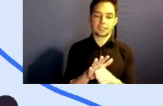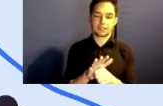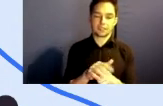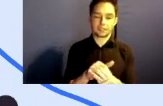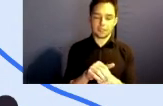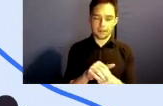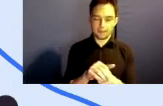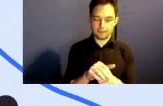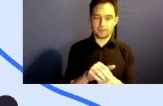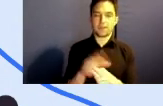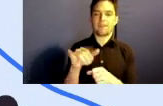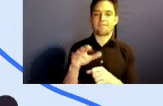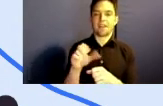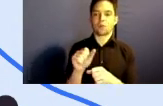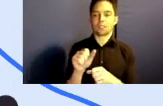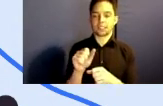virus.